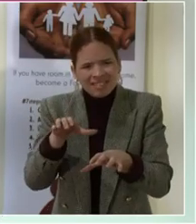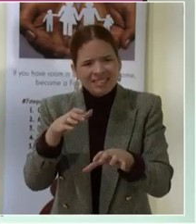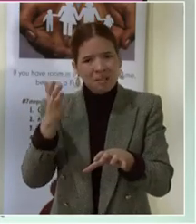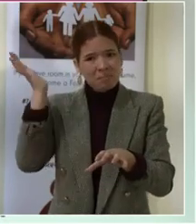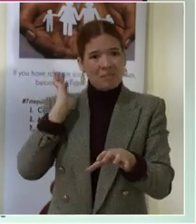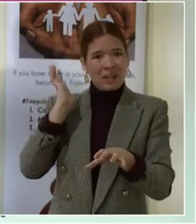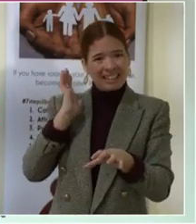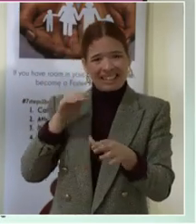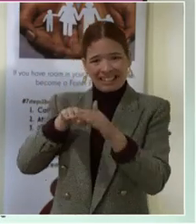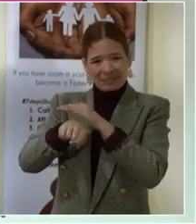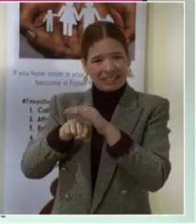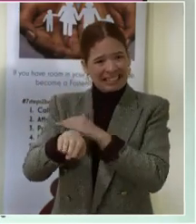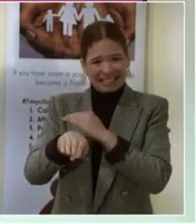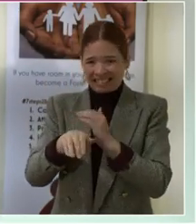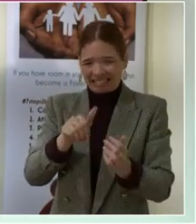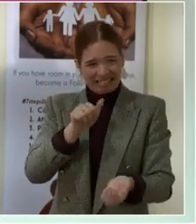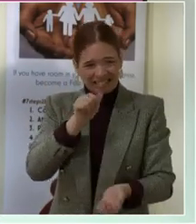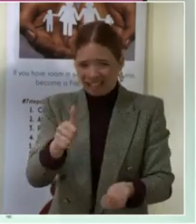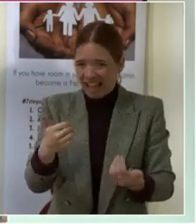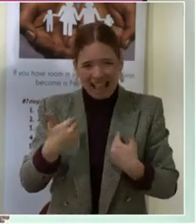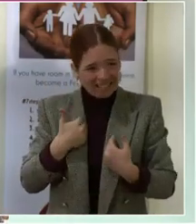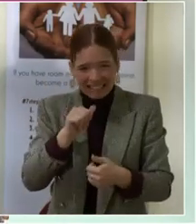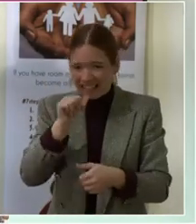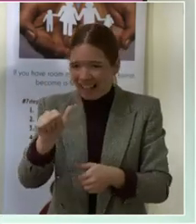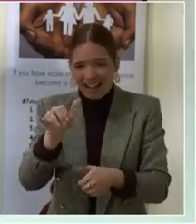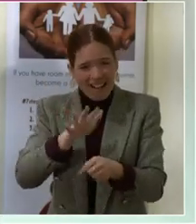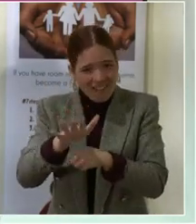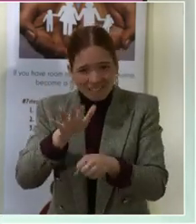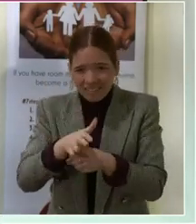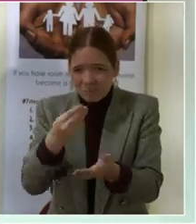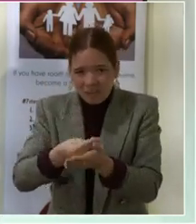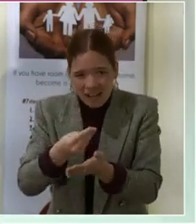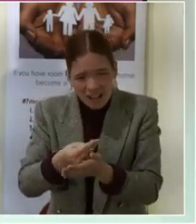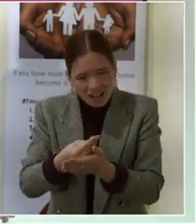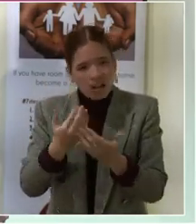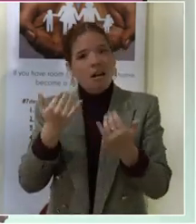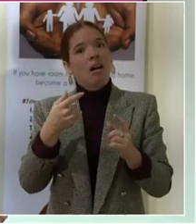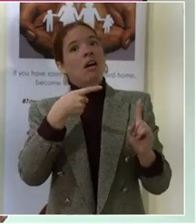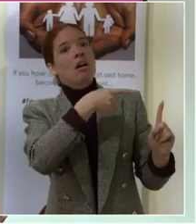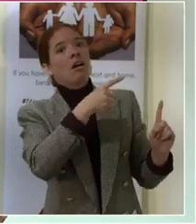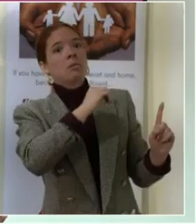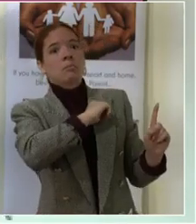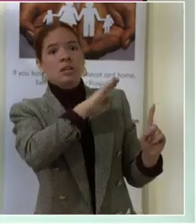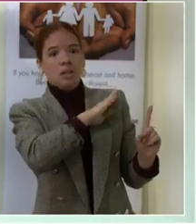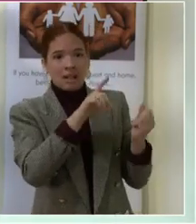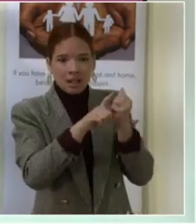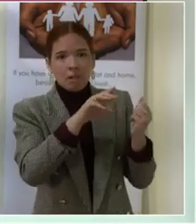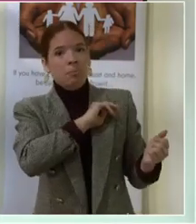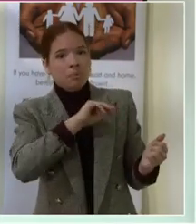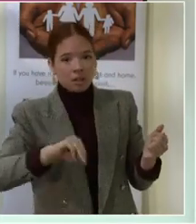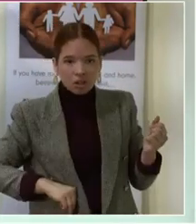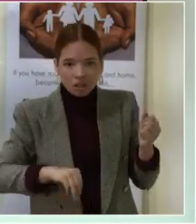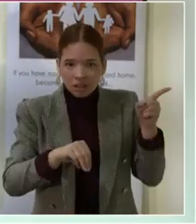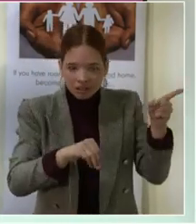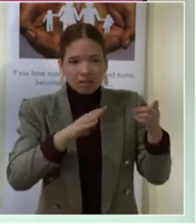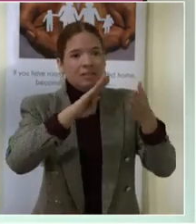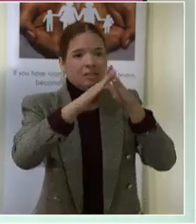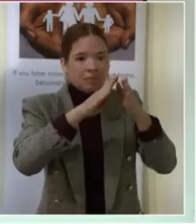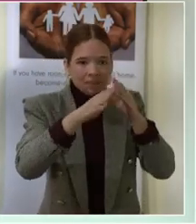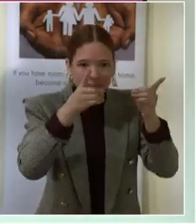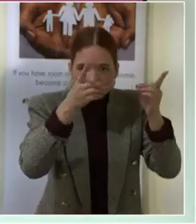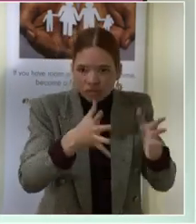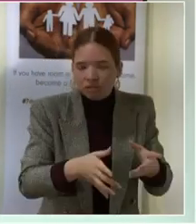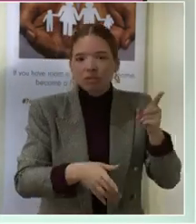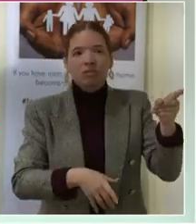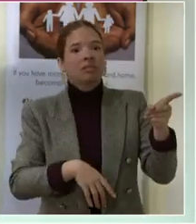to continue their mission. So I'm grateful to the mayor and the deputy mayor and the city administrator for giving us an opportunity to launch the